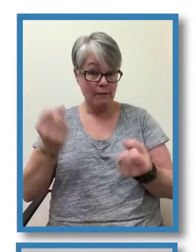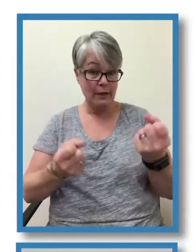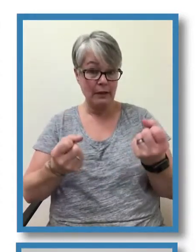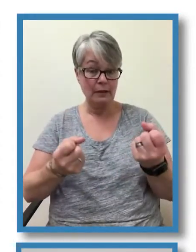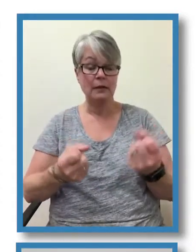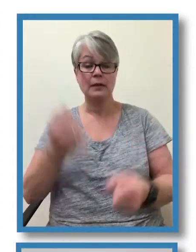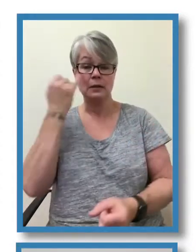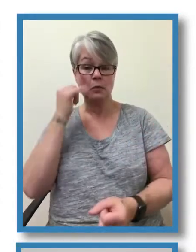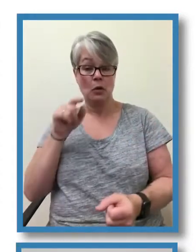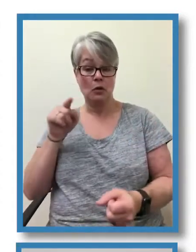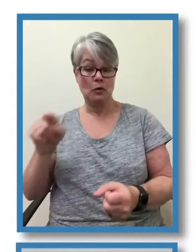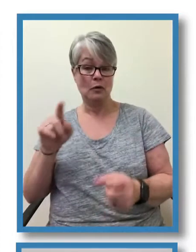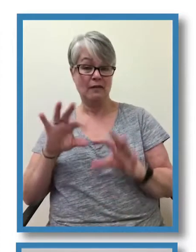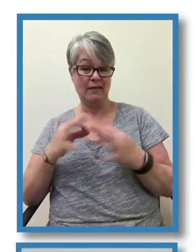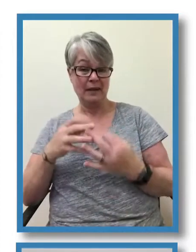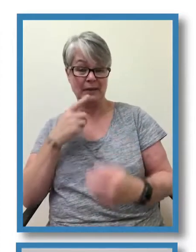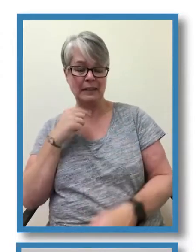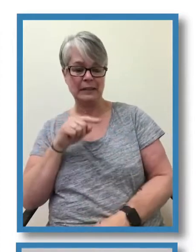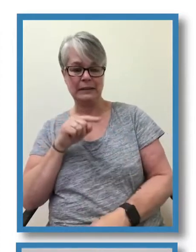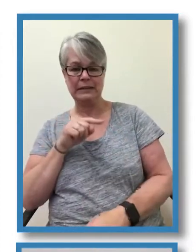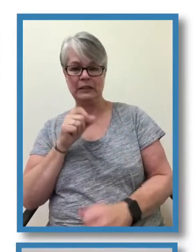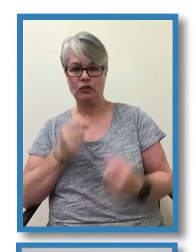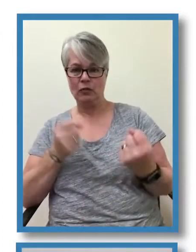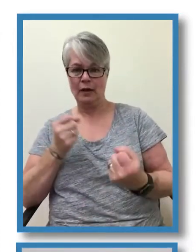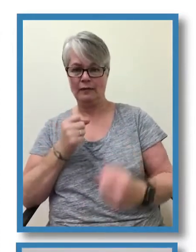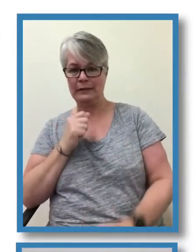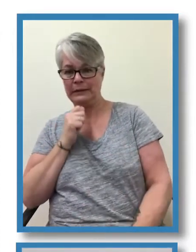and later.